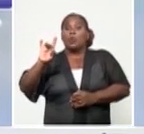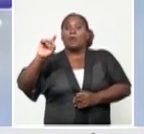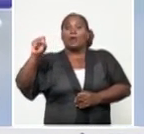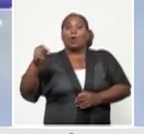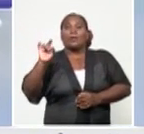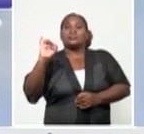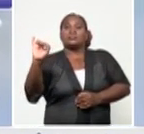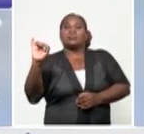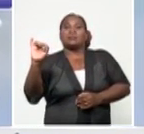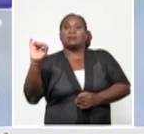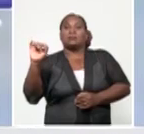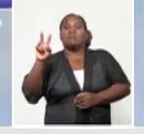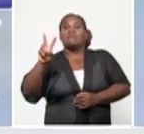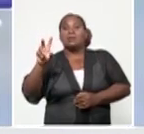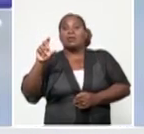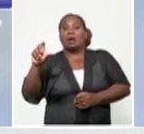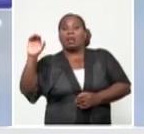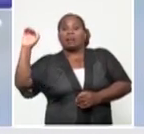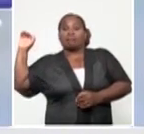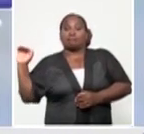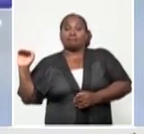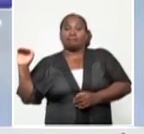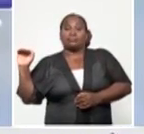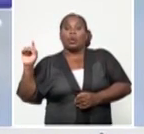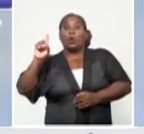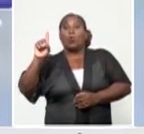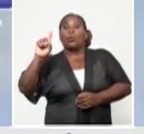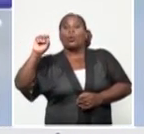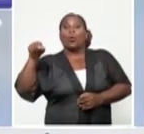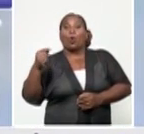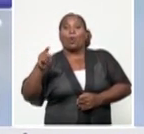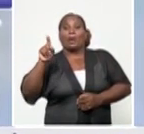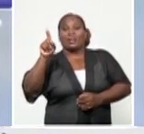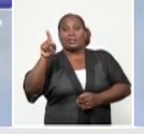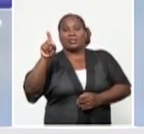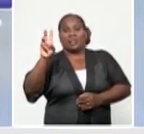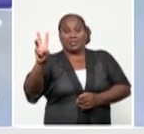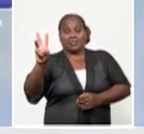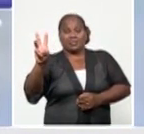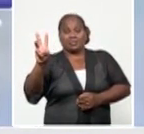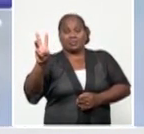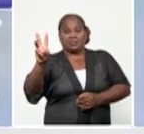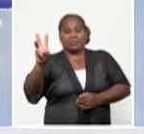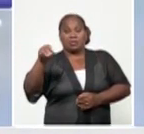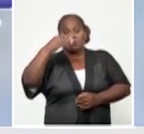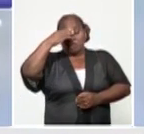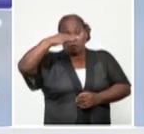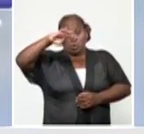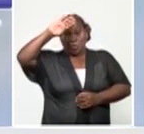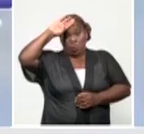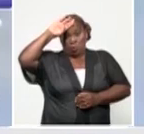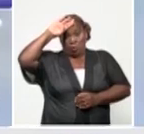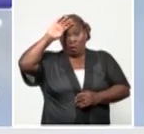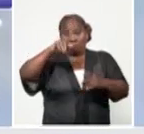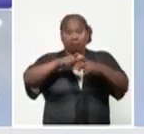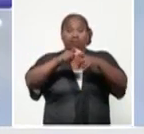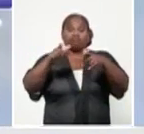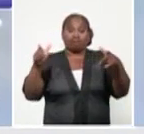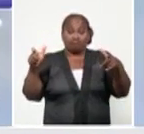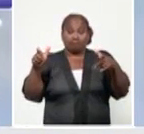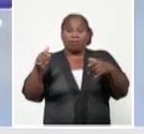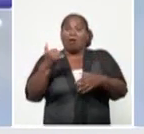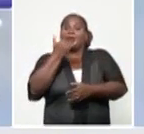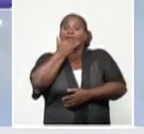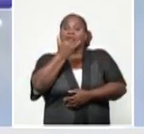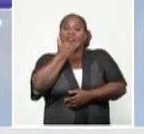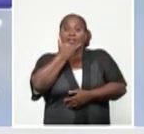9.60, then Villa Clara with a rate of 1.16. Cuba's rate per 100,000